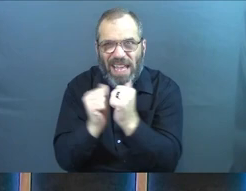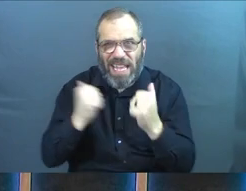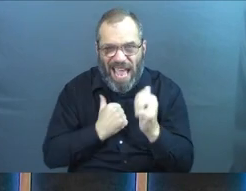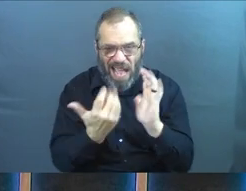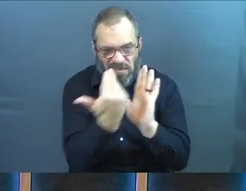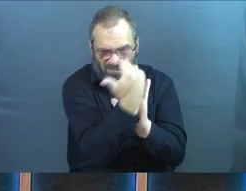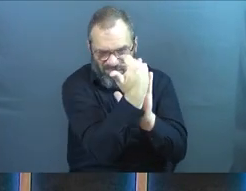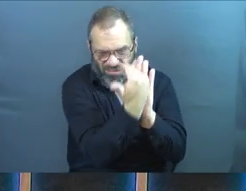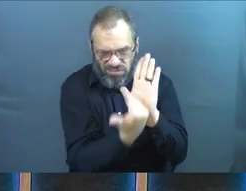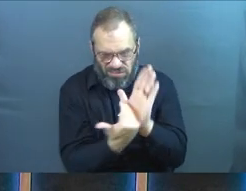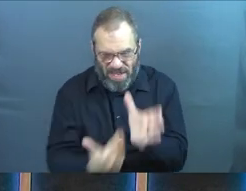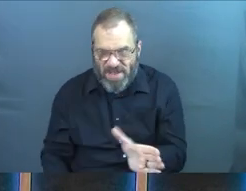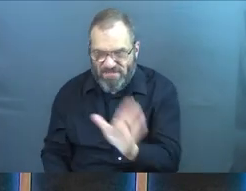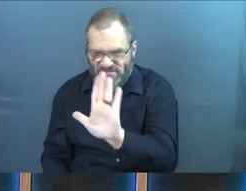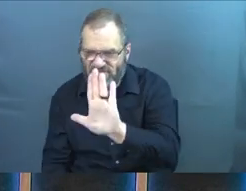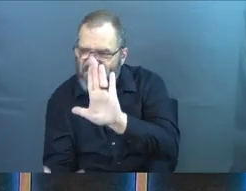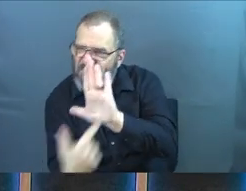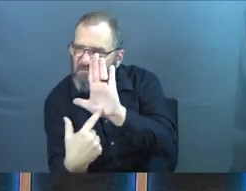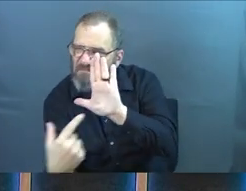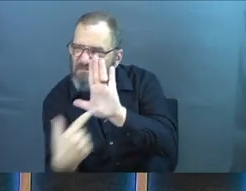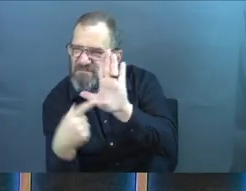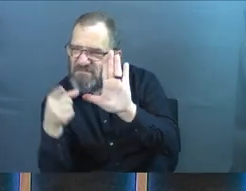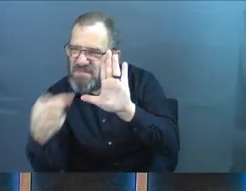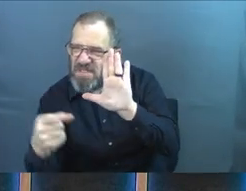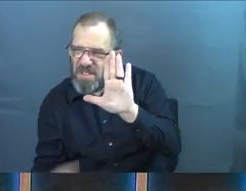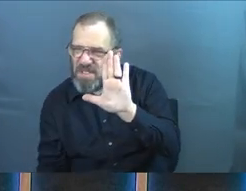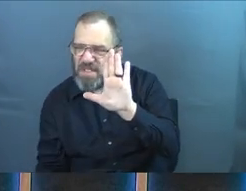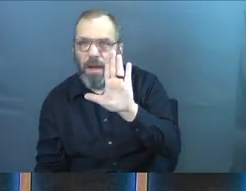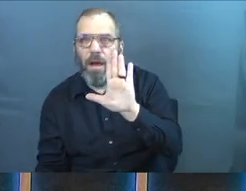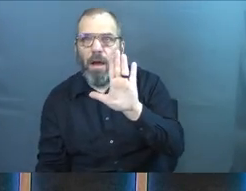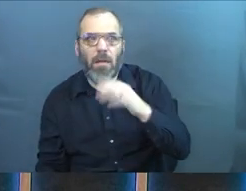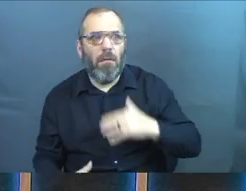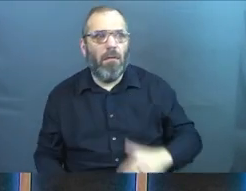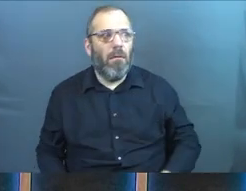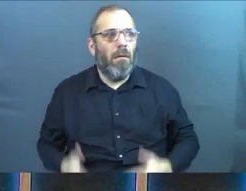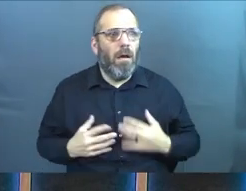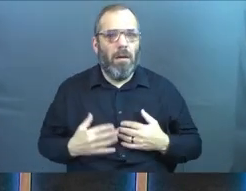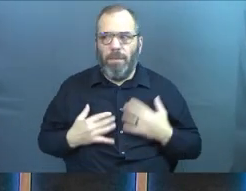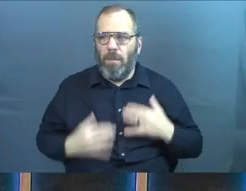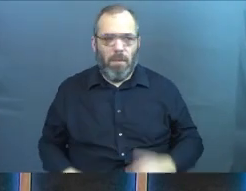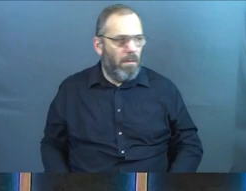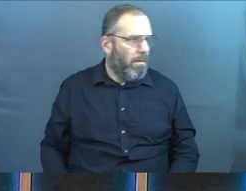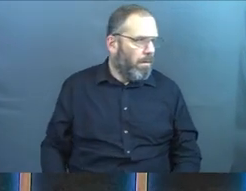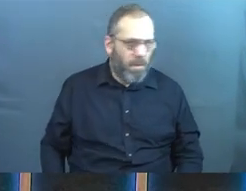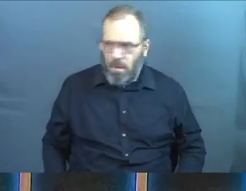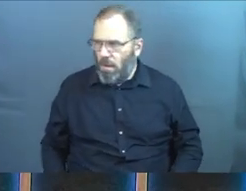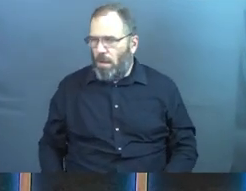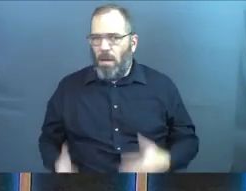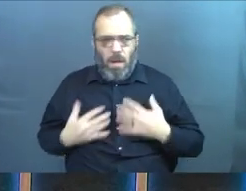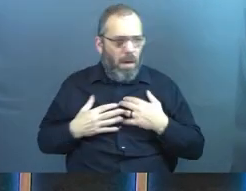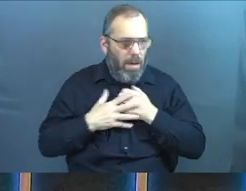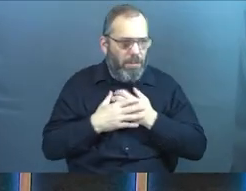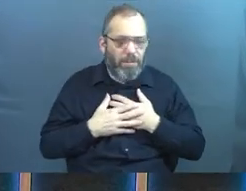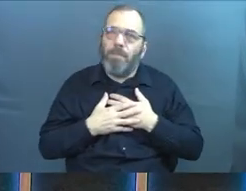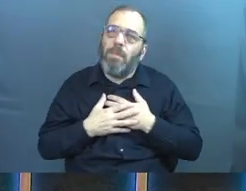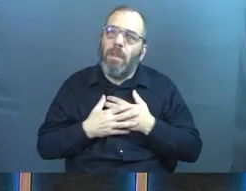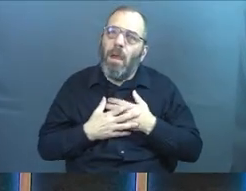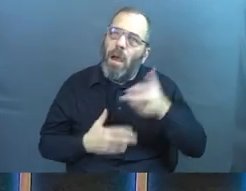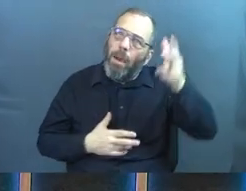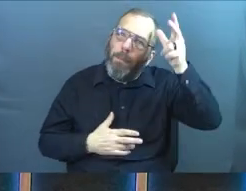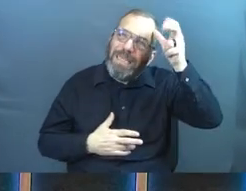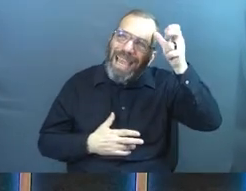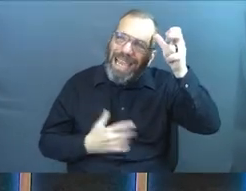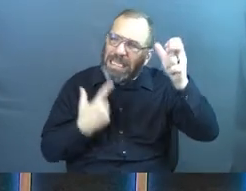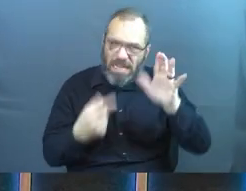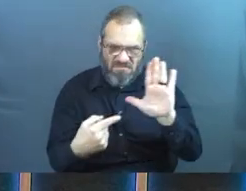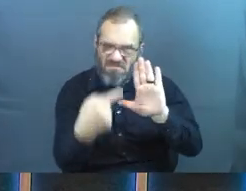And when he holds that against you, your guilt and shame, you don't have great arguments back, do you? Because not only does he say you